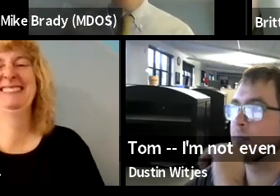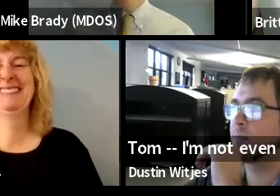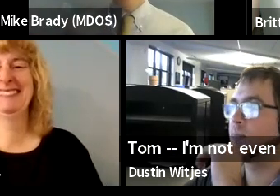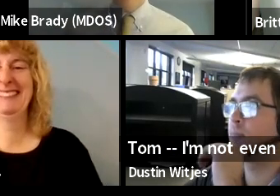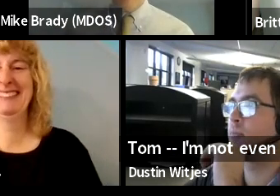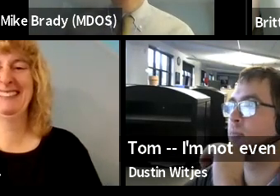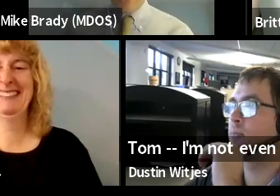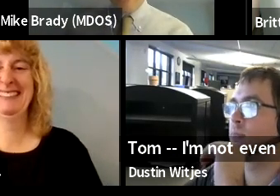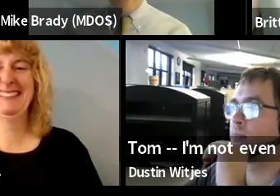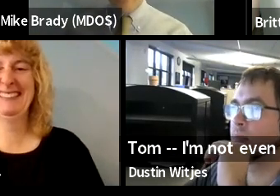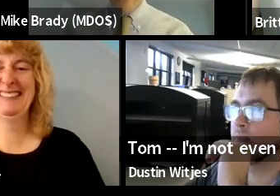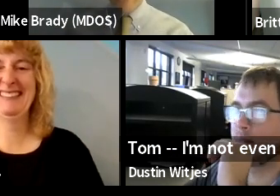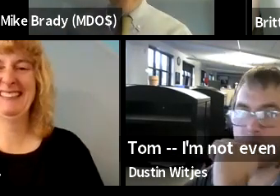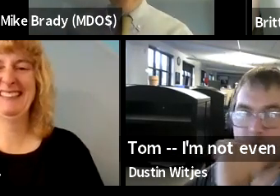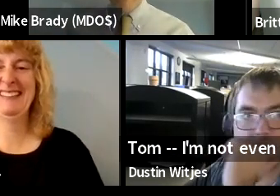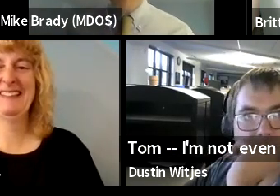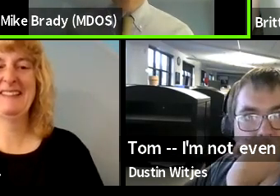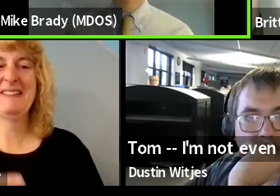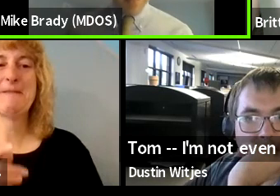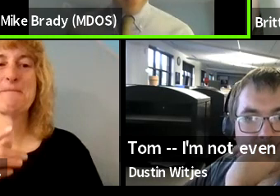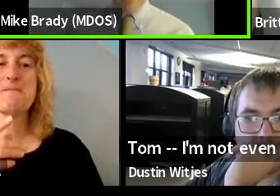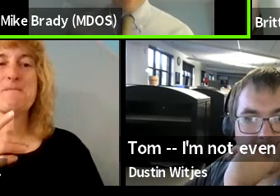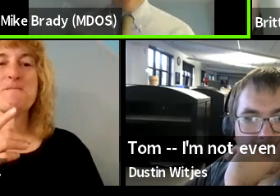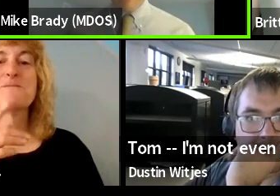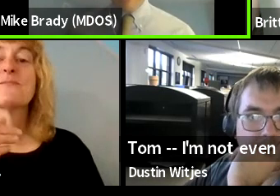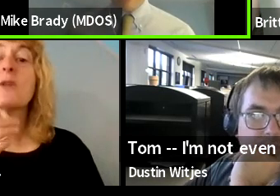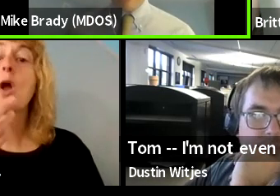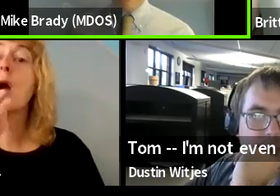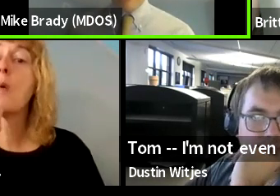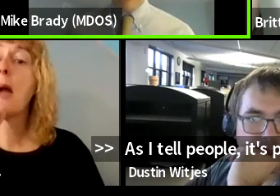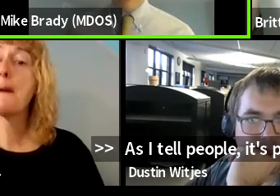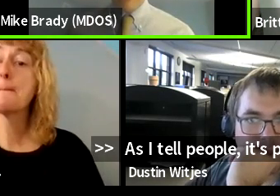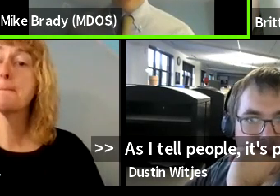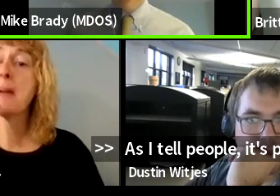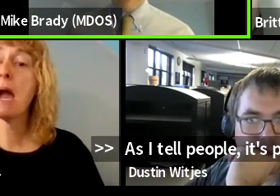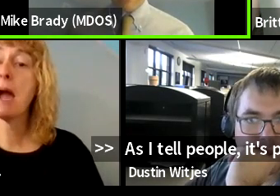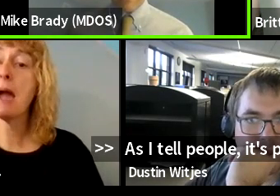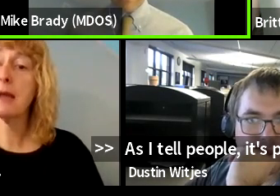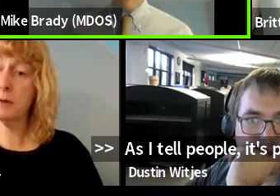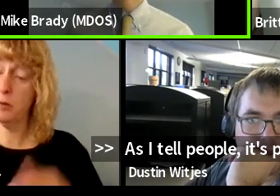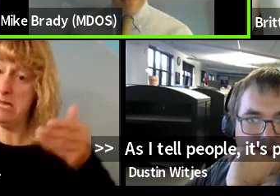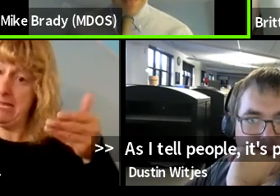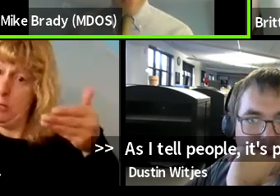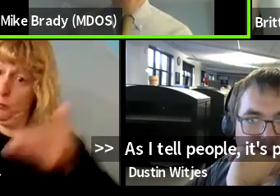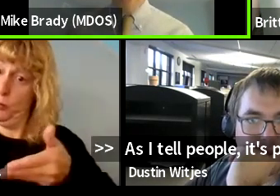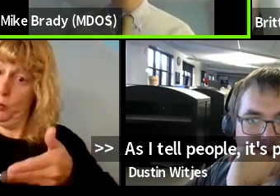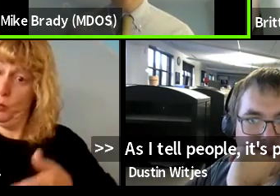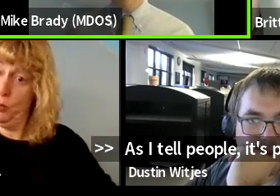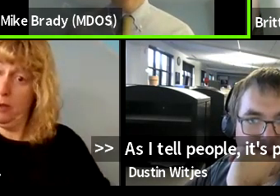So I wanted to, thank you, Steve. We want Mike, will you introduce Tom?